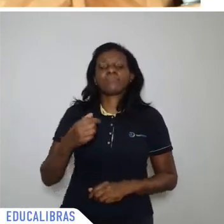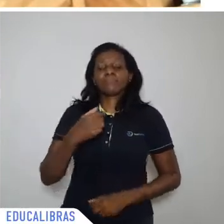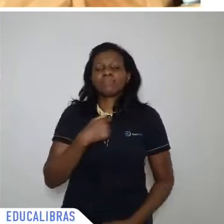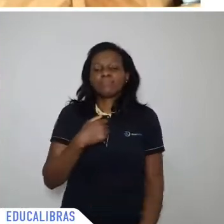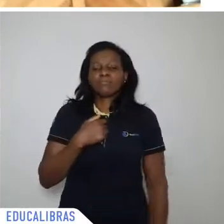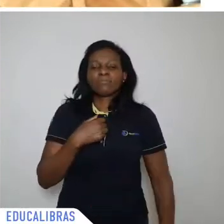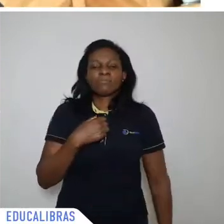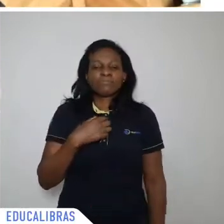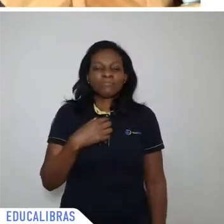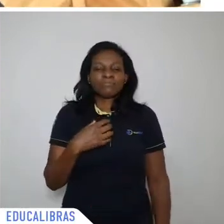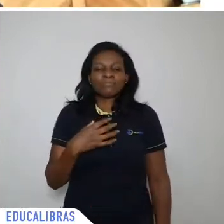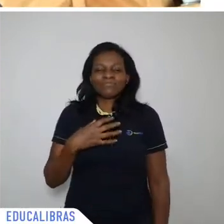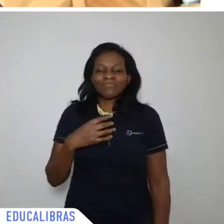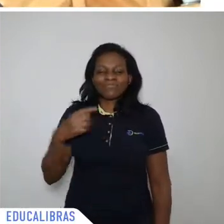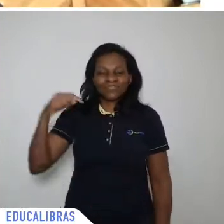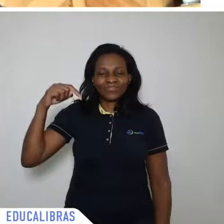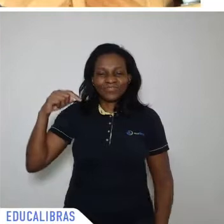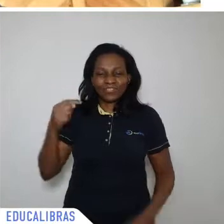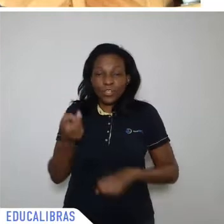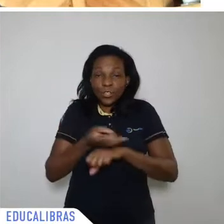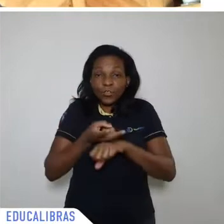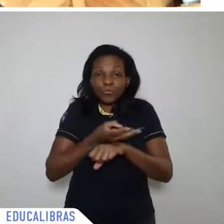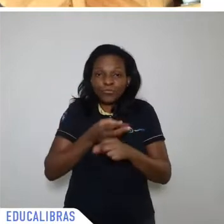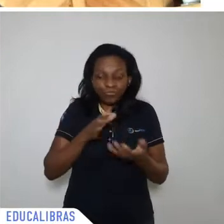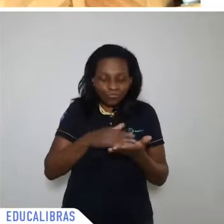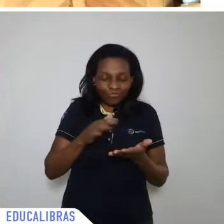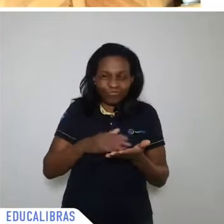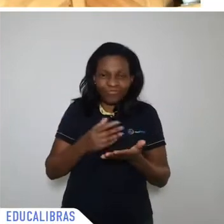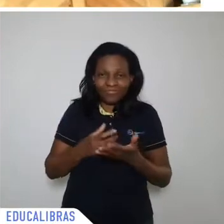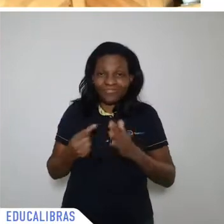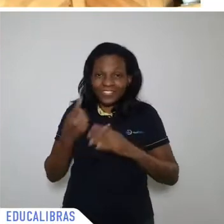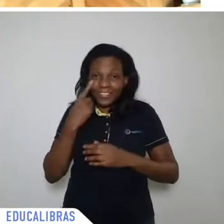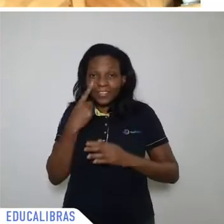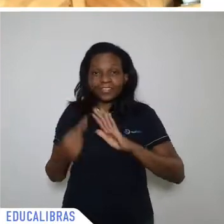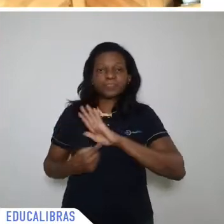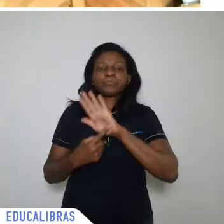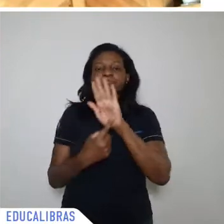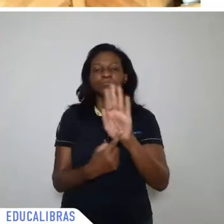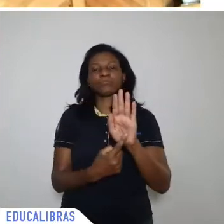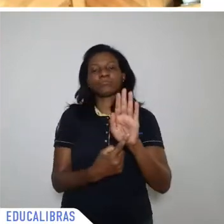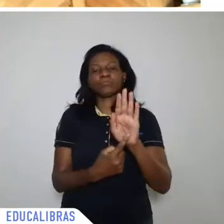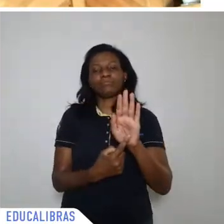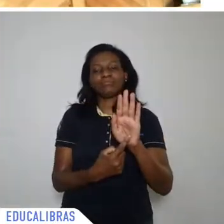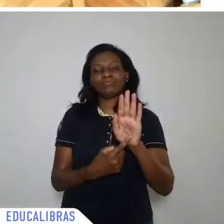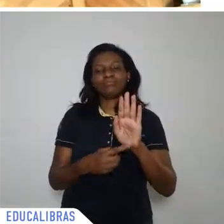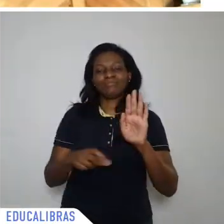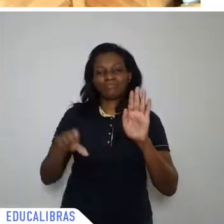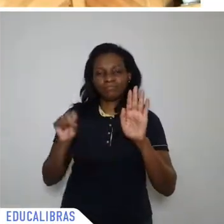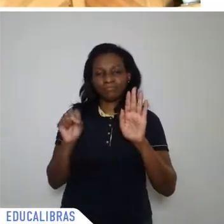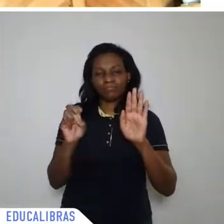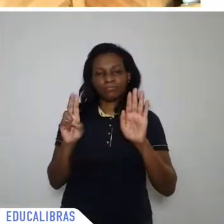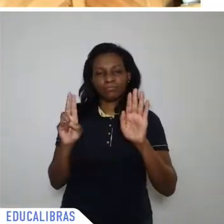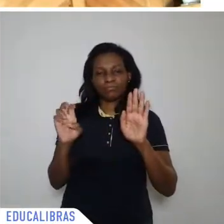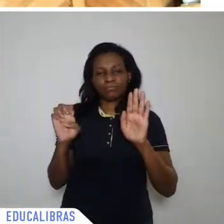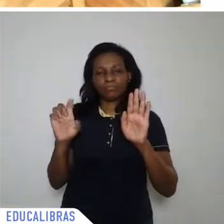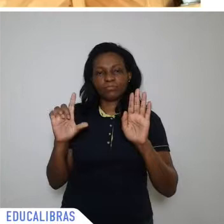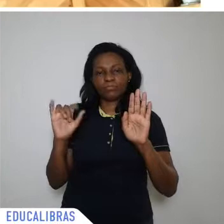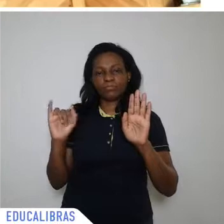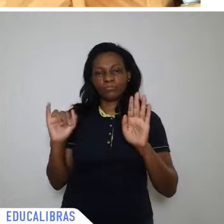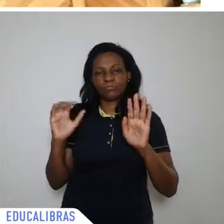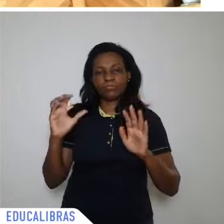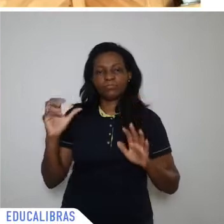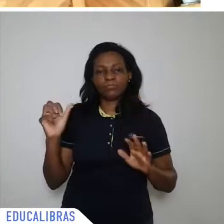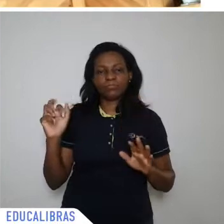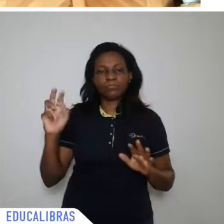Yes. I was here trying to look for my book. This is the book I indicate, a book written by